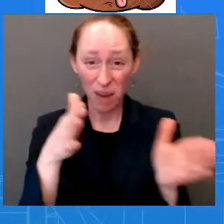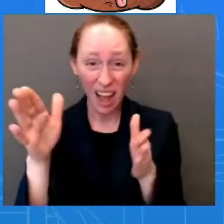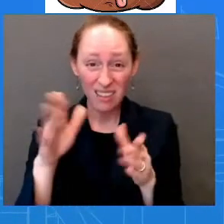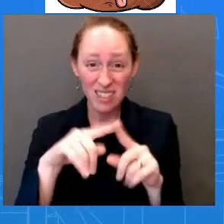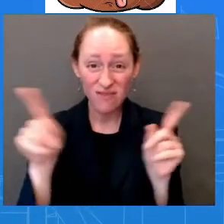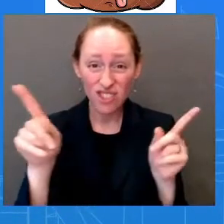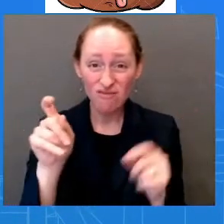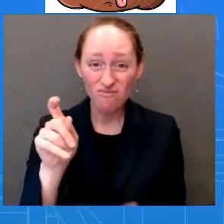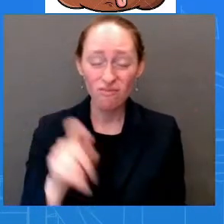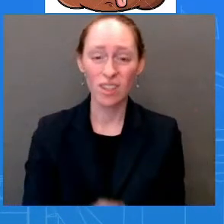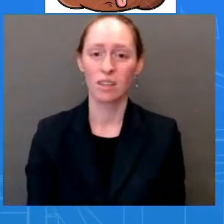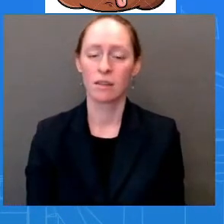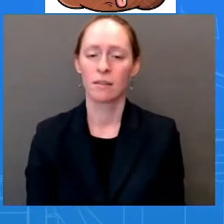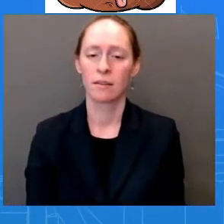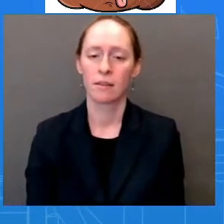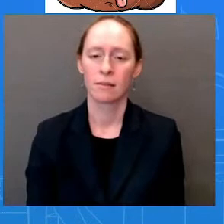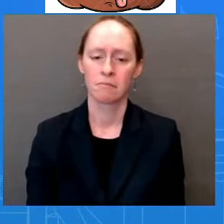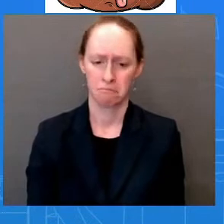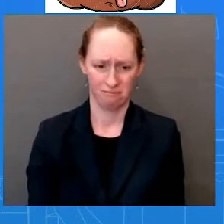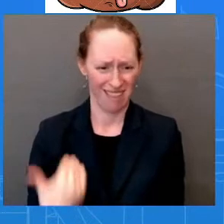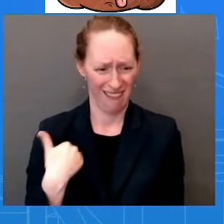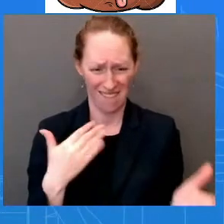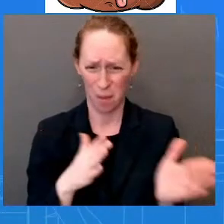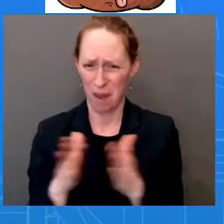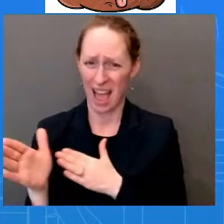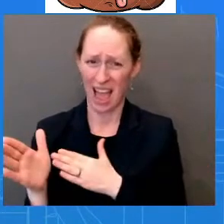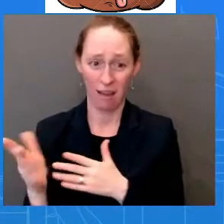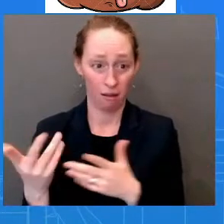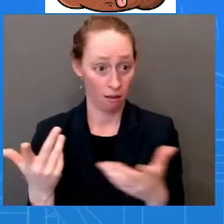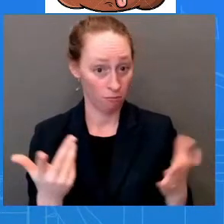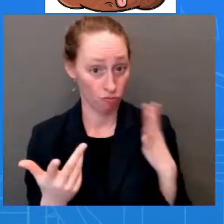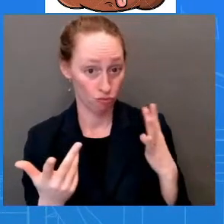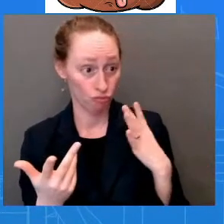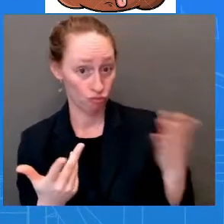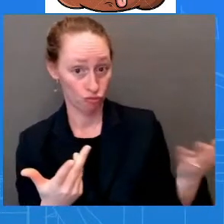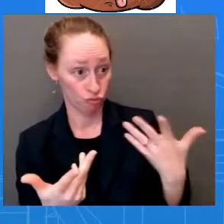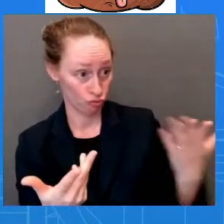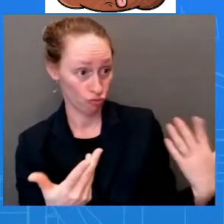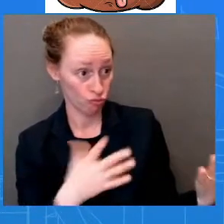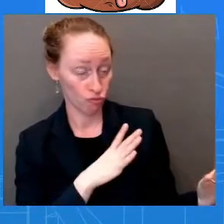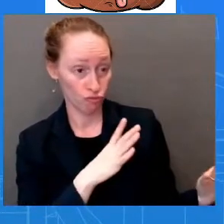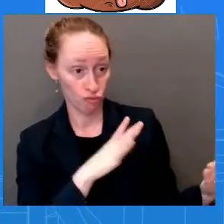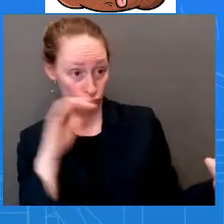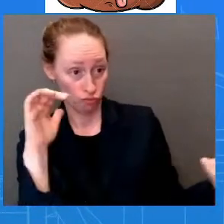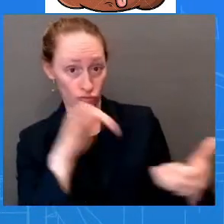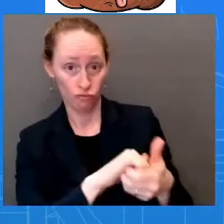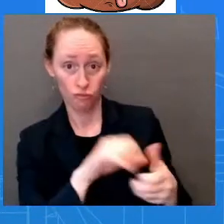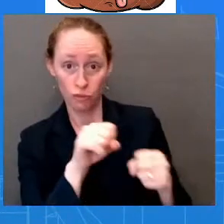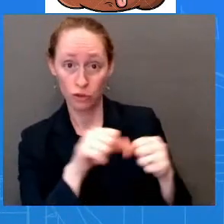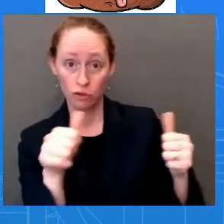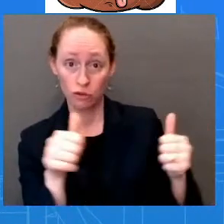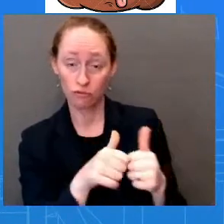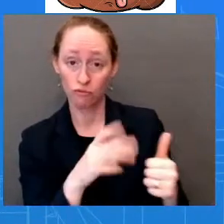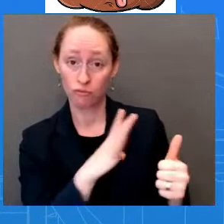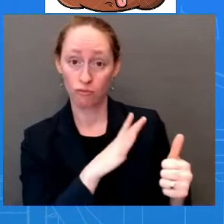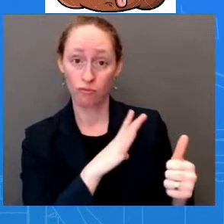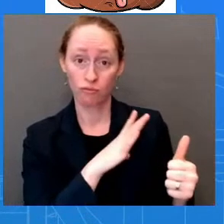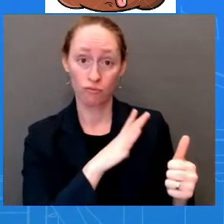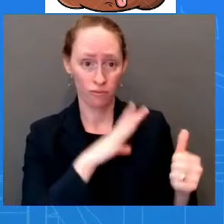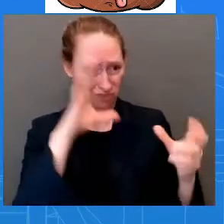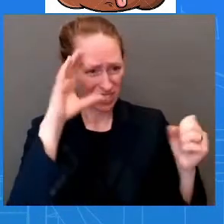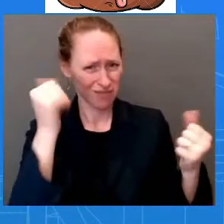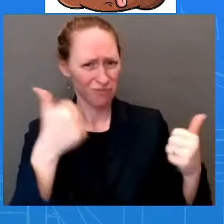work with Republicans in a bipartisan way, as the president has done for the past 20 months, and more than 200 pieces